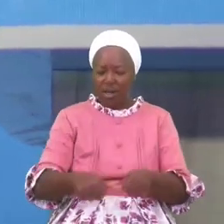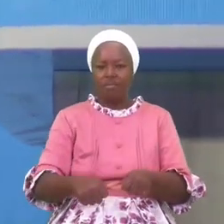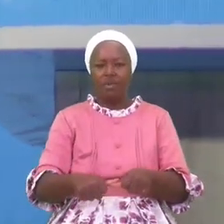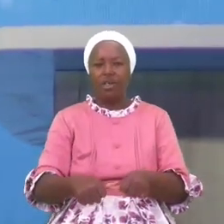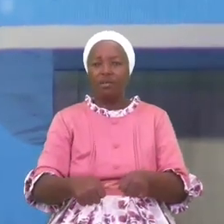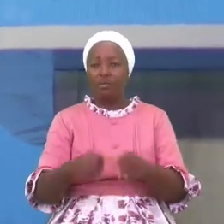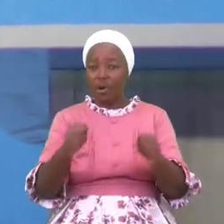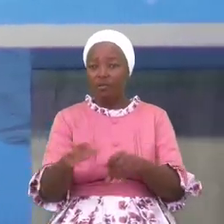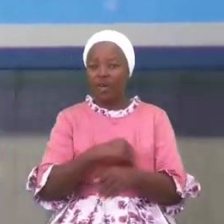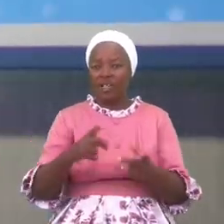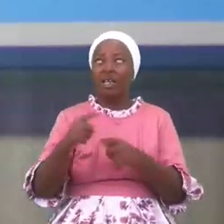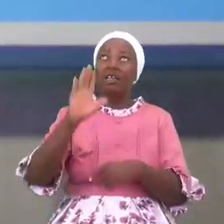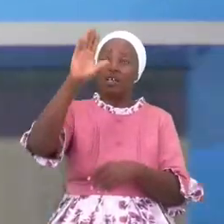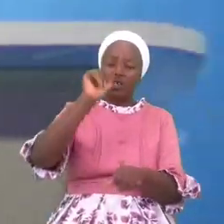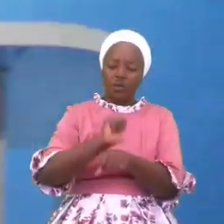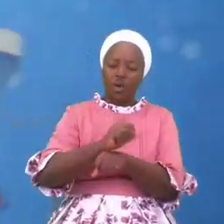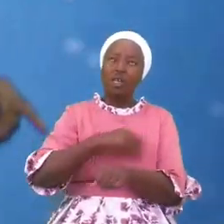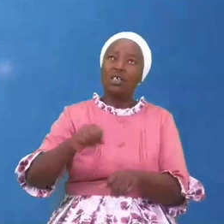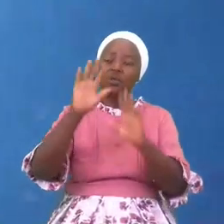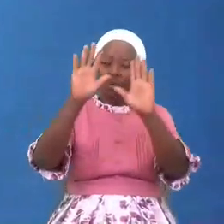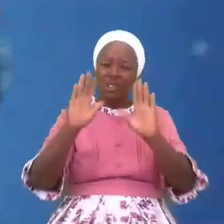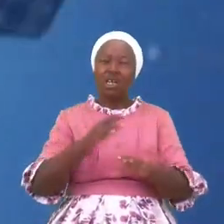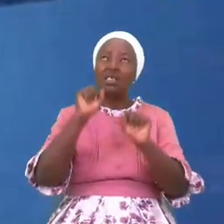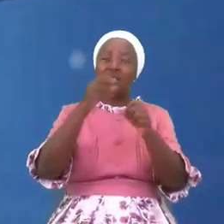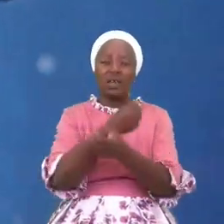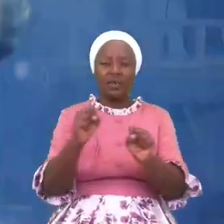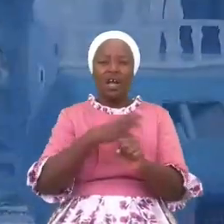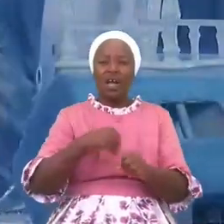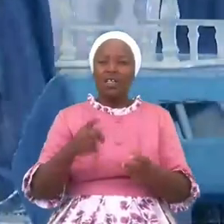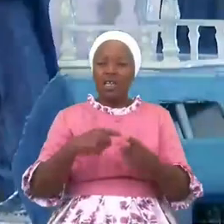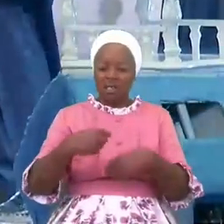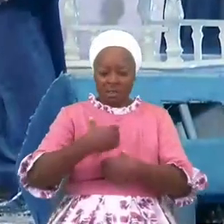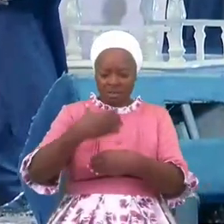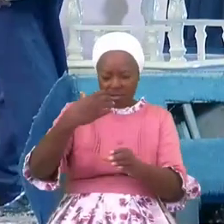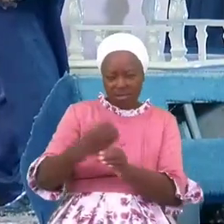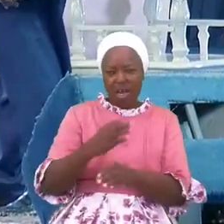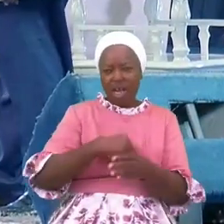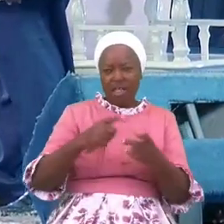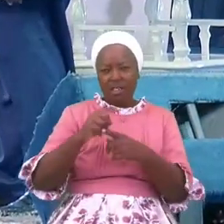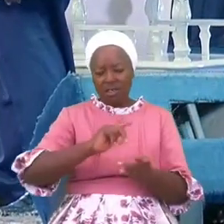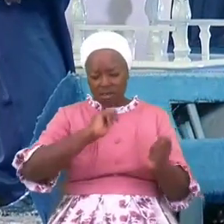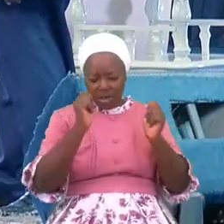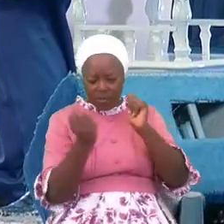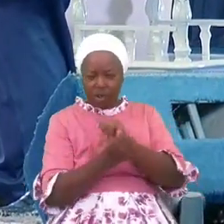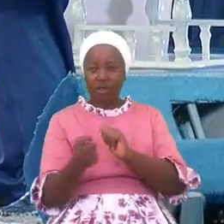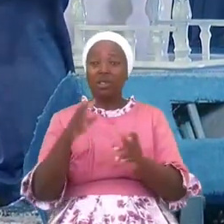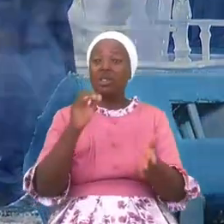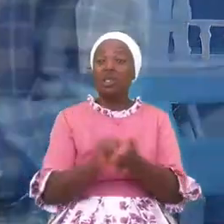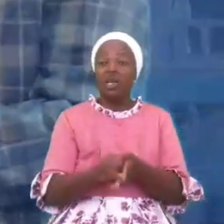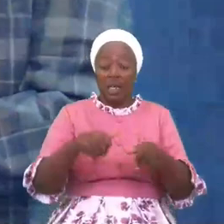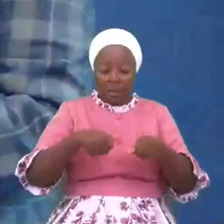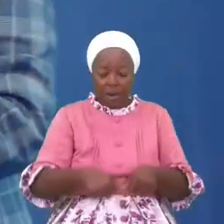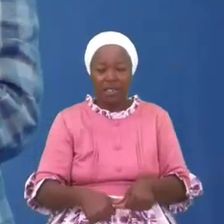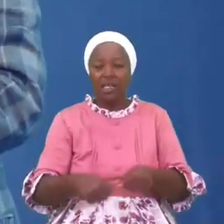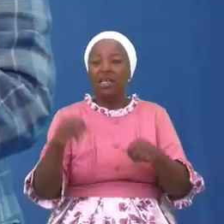his recreation, his transformation, that abides. Because his work is